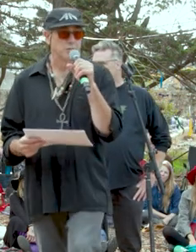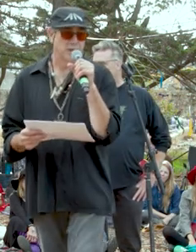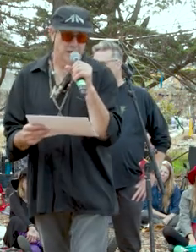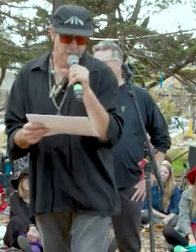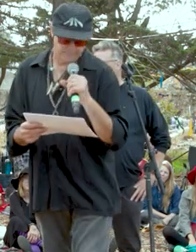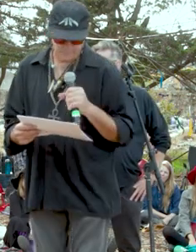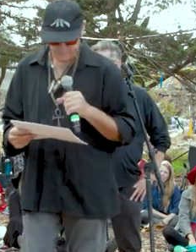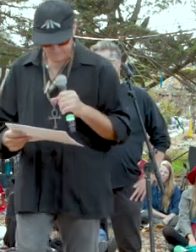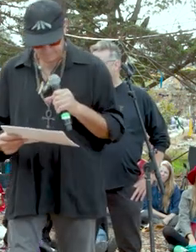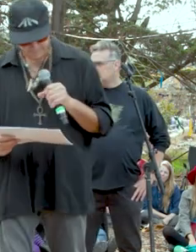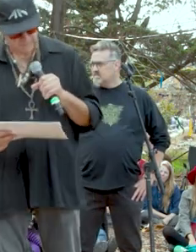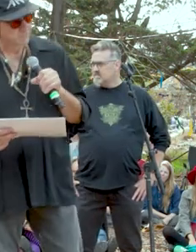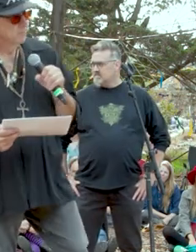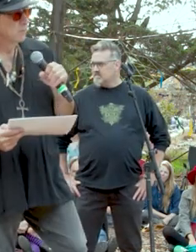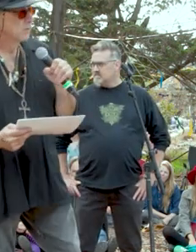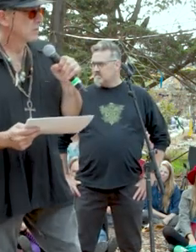Jen Govea,